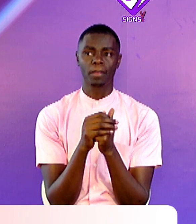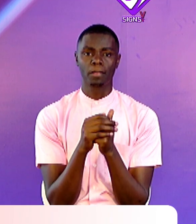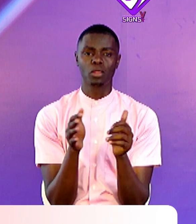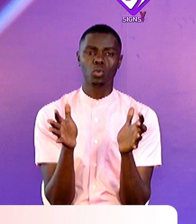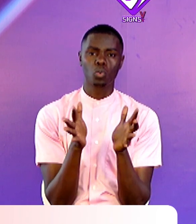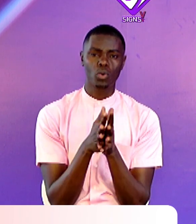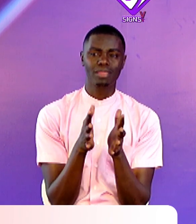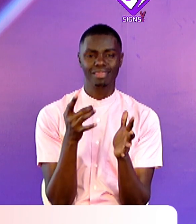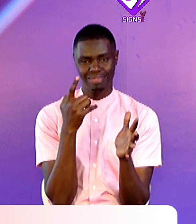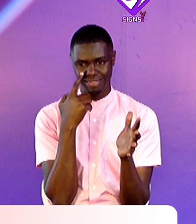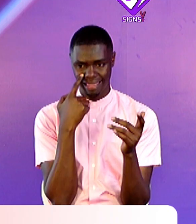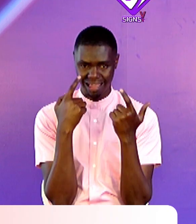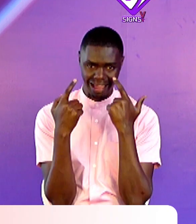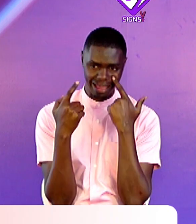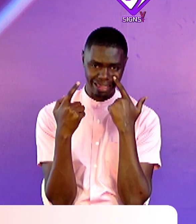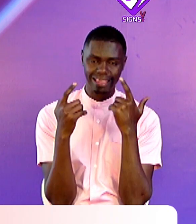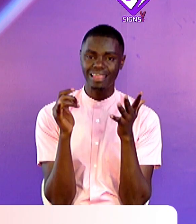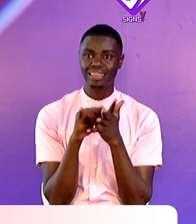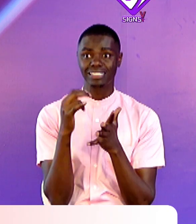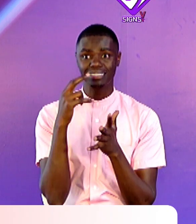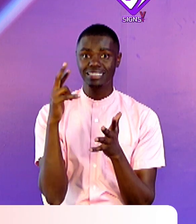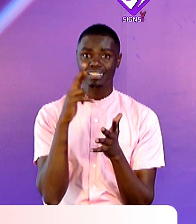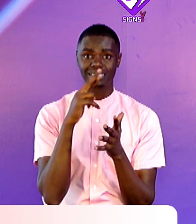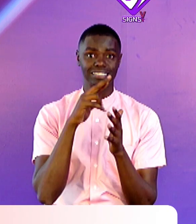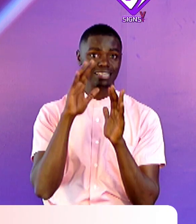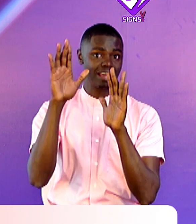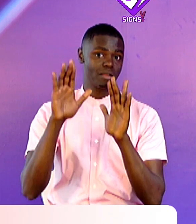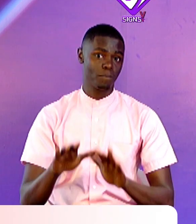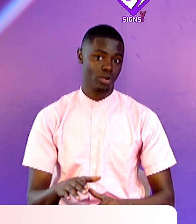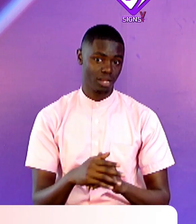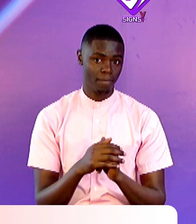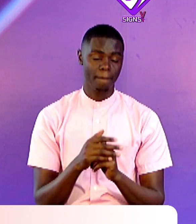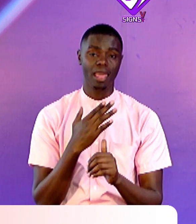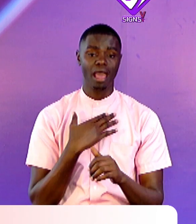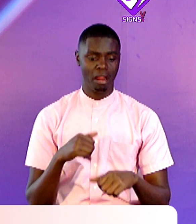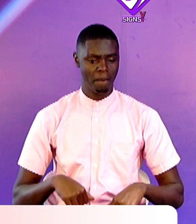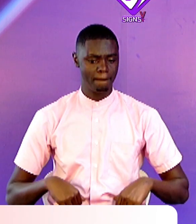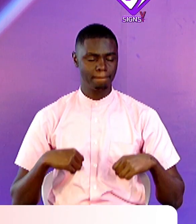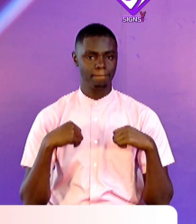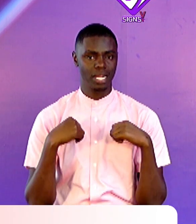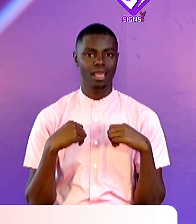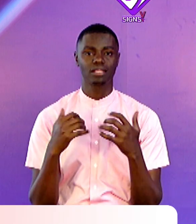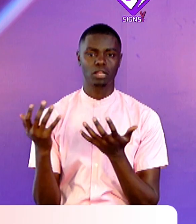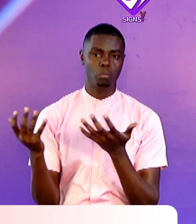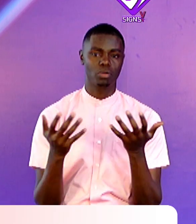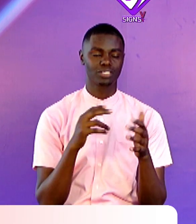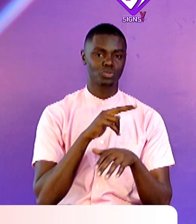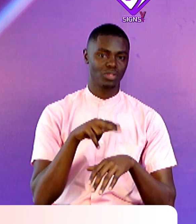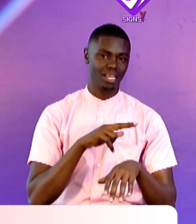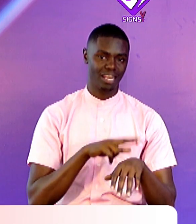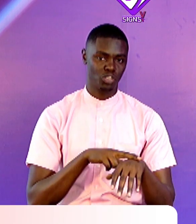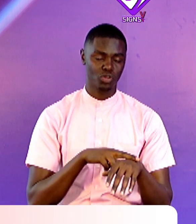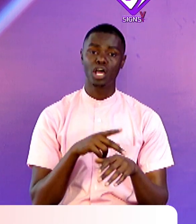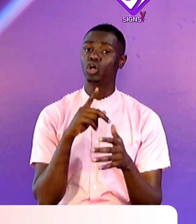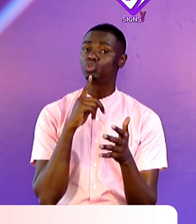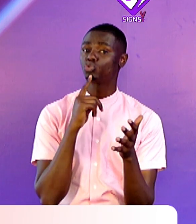the eye that sees that this thing is important and it is bringing pride and glory to the nation.